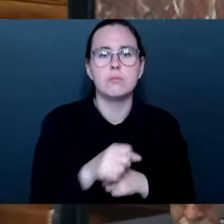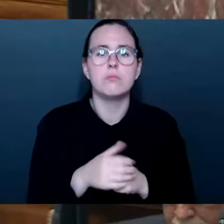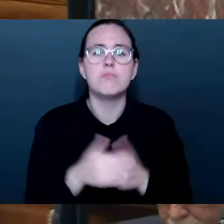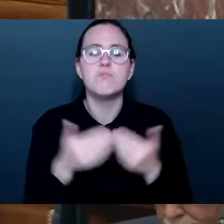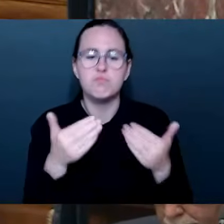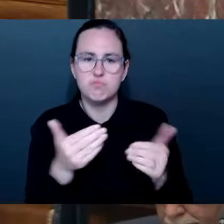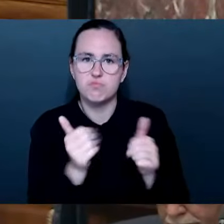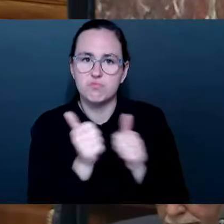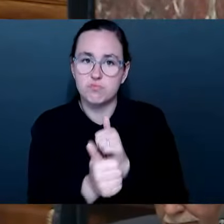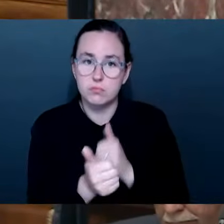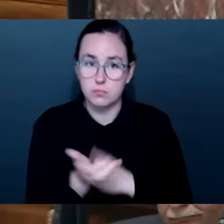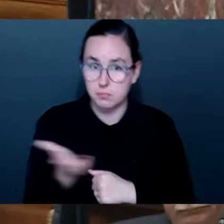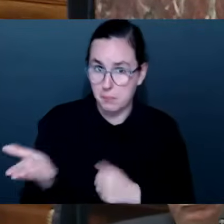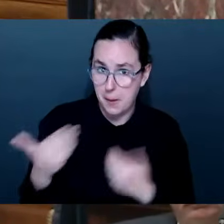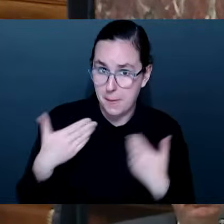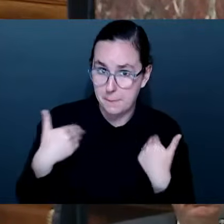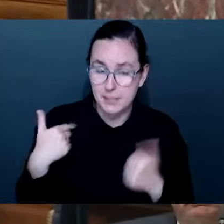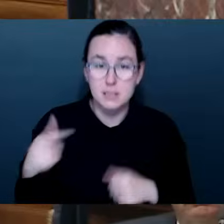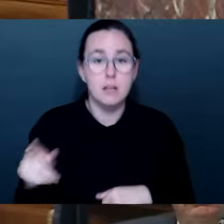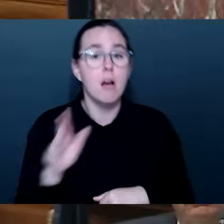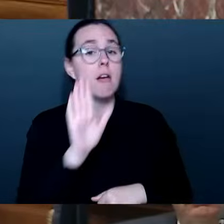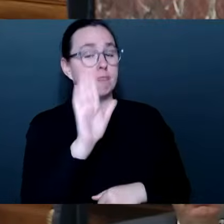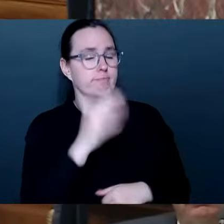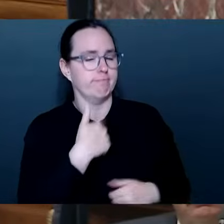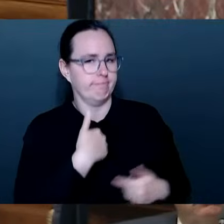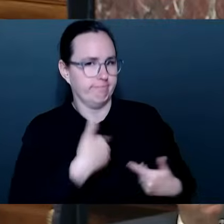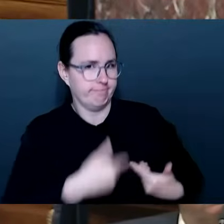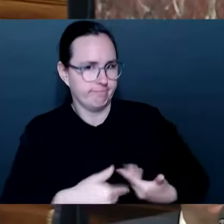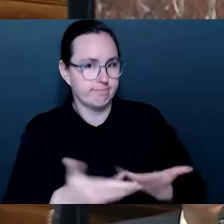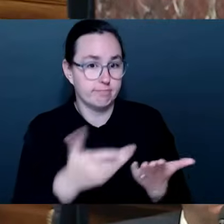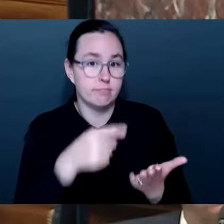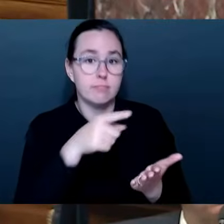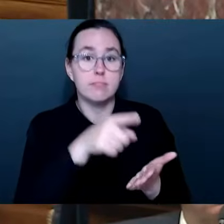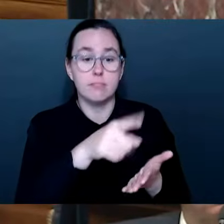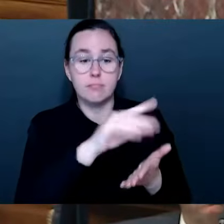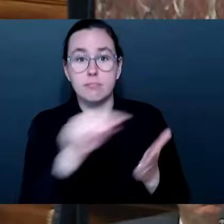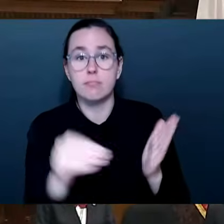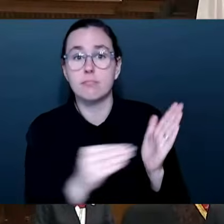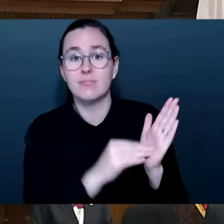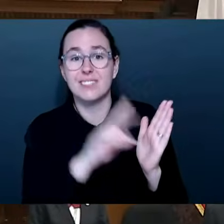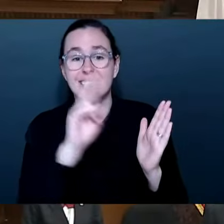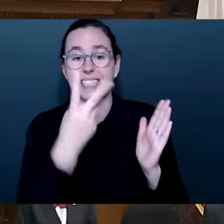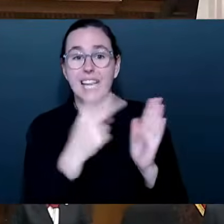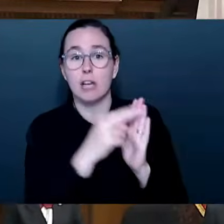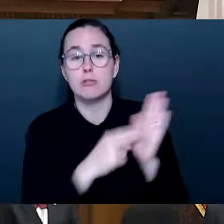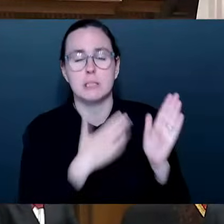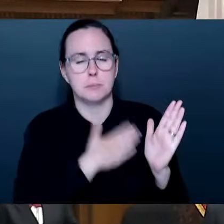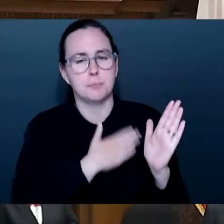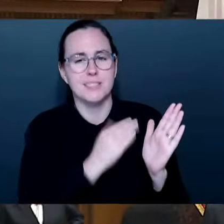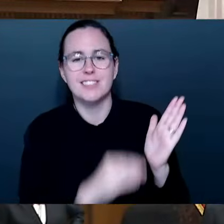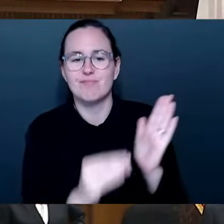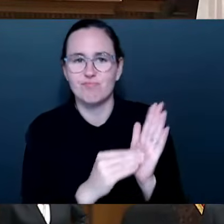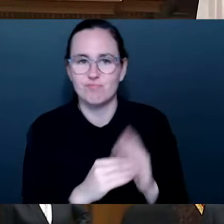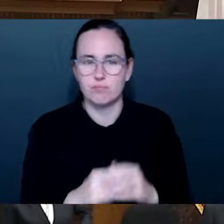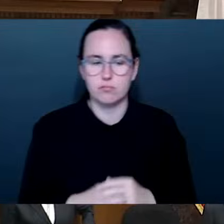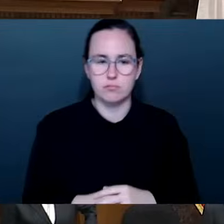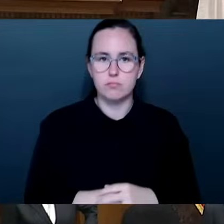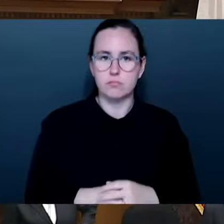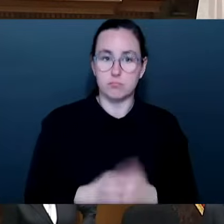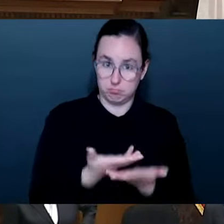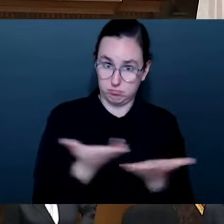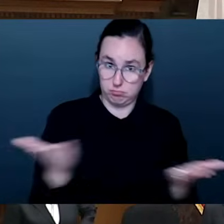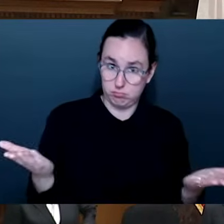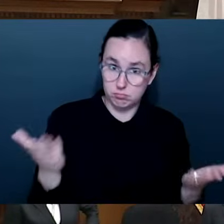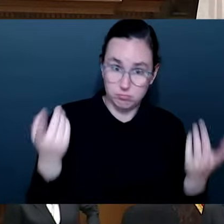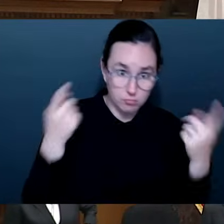be placed on the orders of the day for second reading at the next sitting of the House after today. You have heard the question. All those in favor say aye.